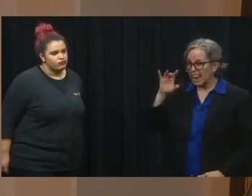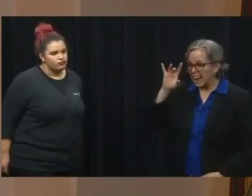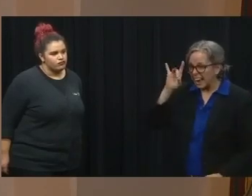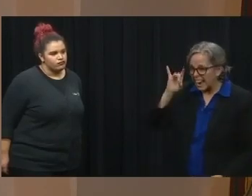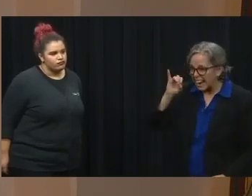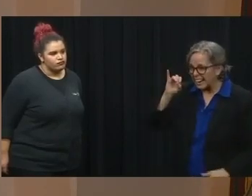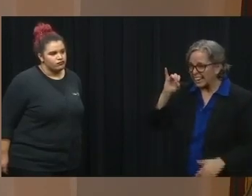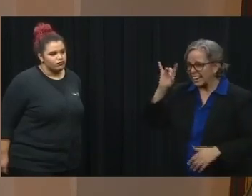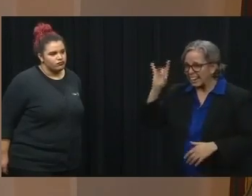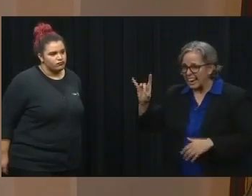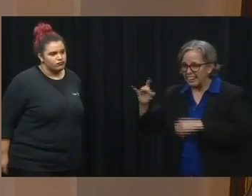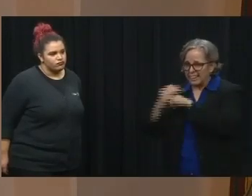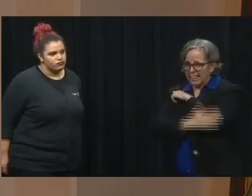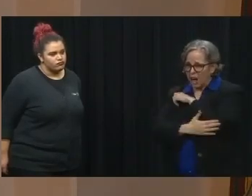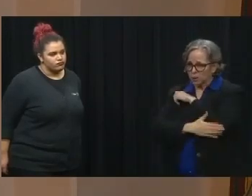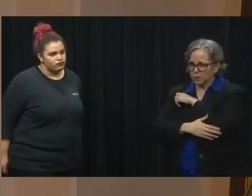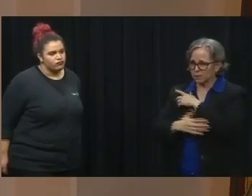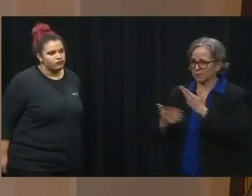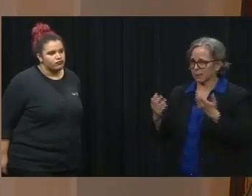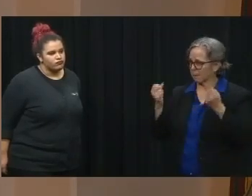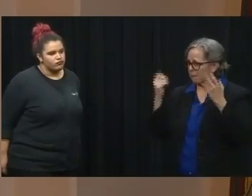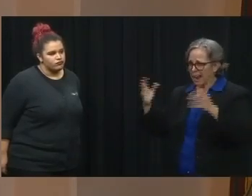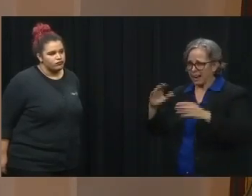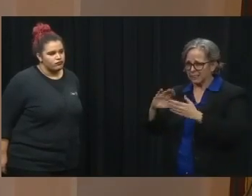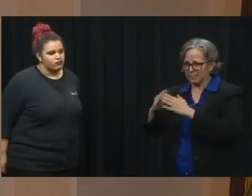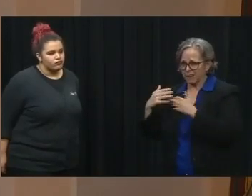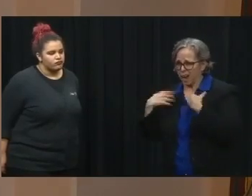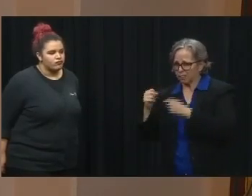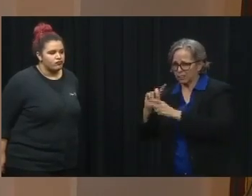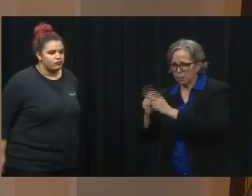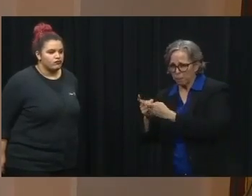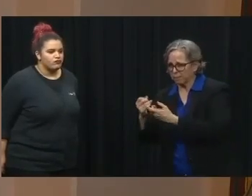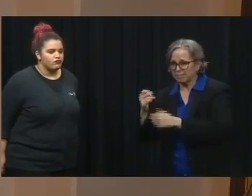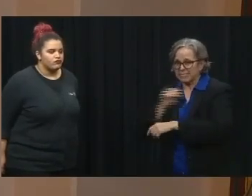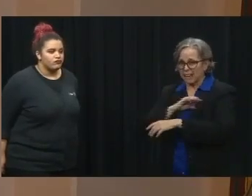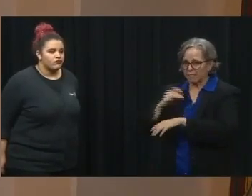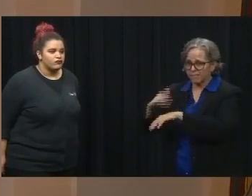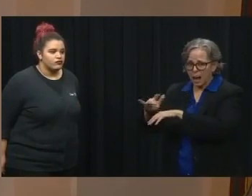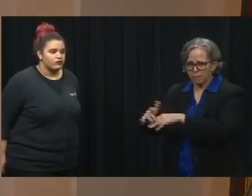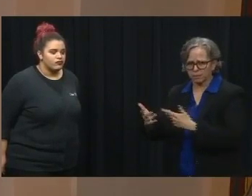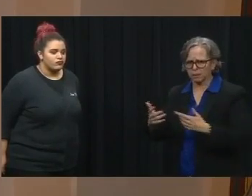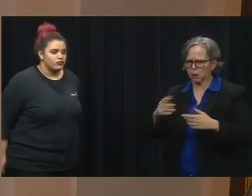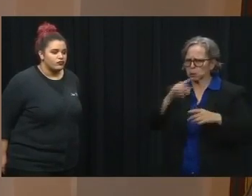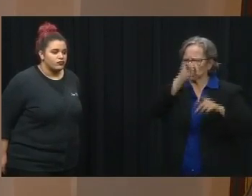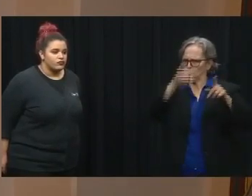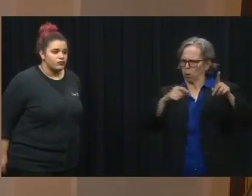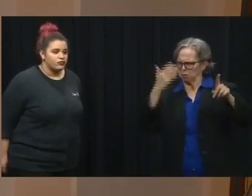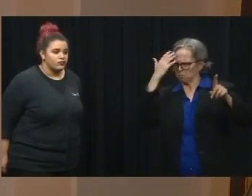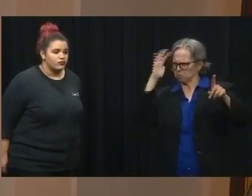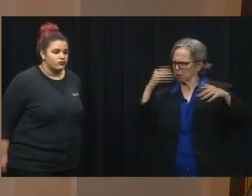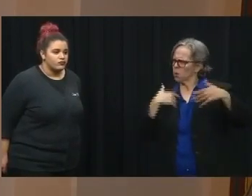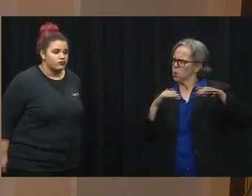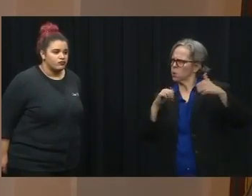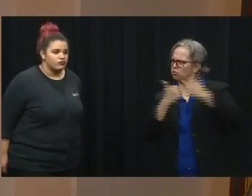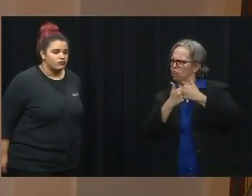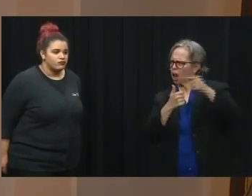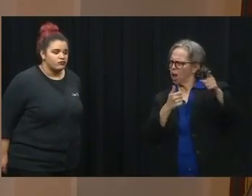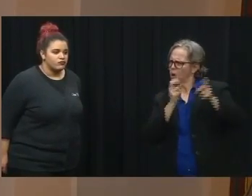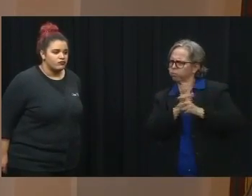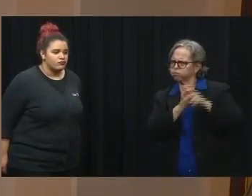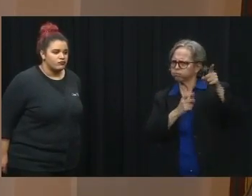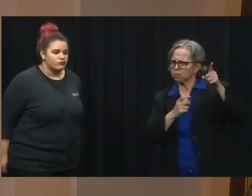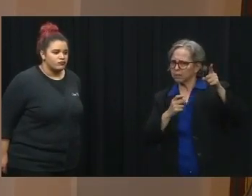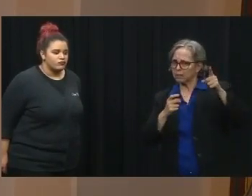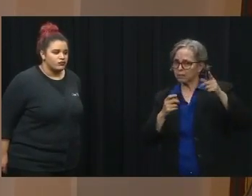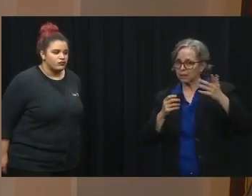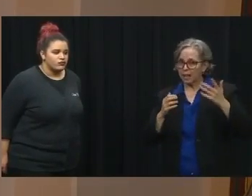They're differently staffed. As we heard in Lucas County, they're having some challenges there. So the implementation, the enforcement